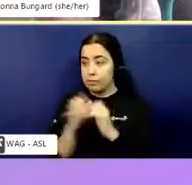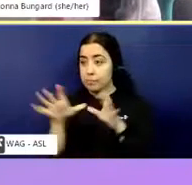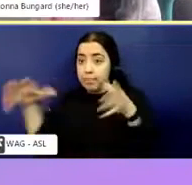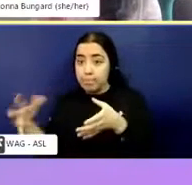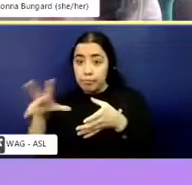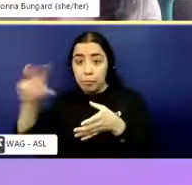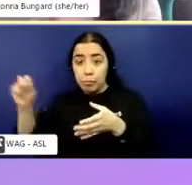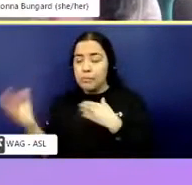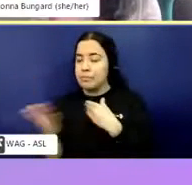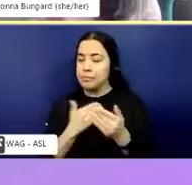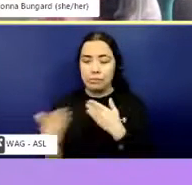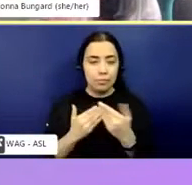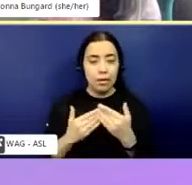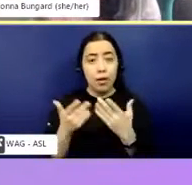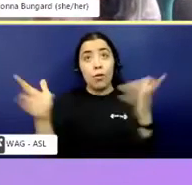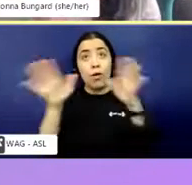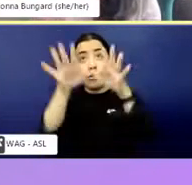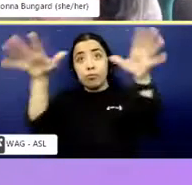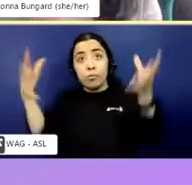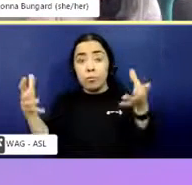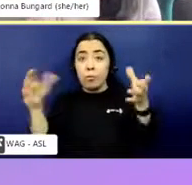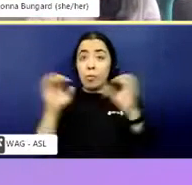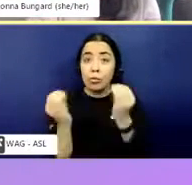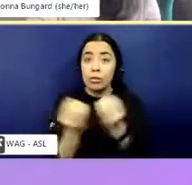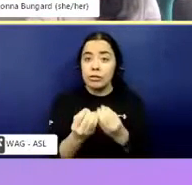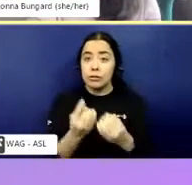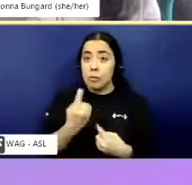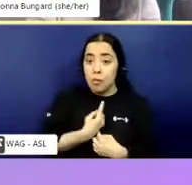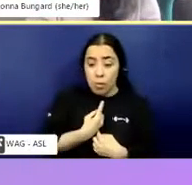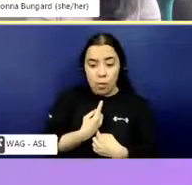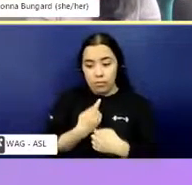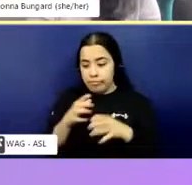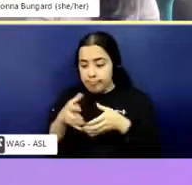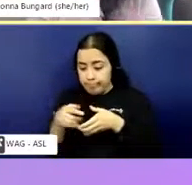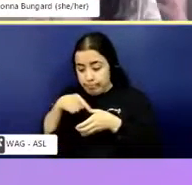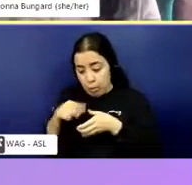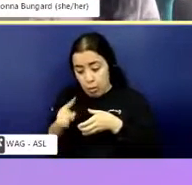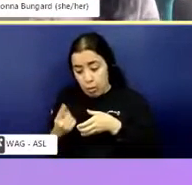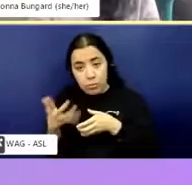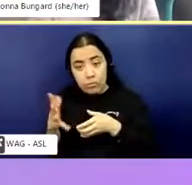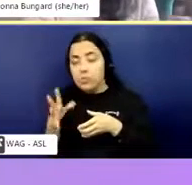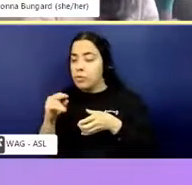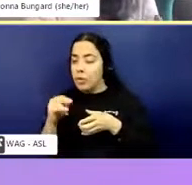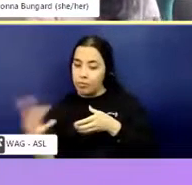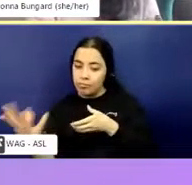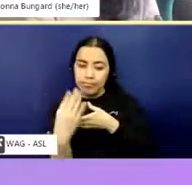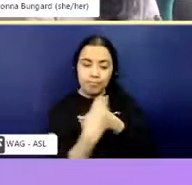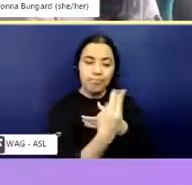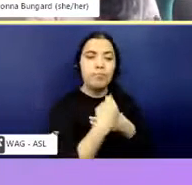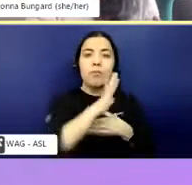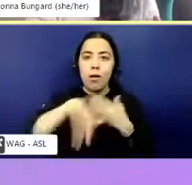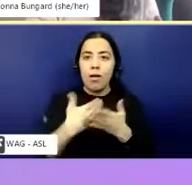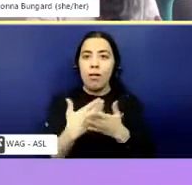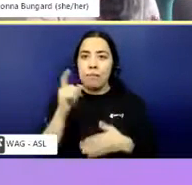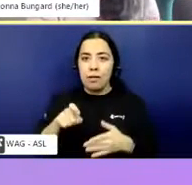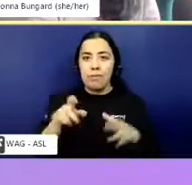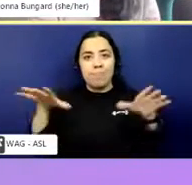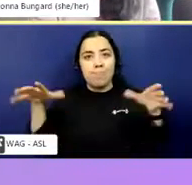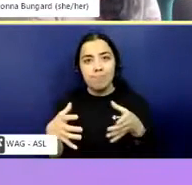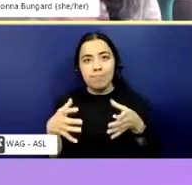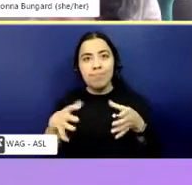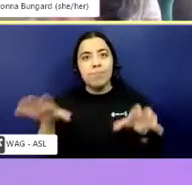team can't do it alone. There's always more to be done. Which brings us to our landscapes and alignment.